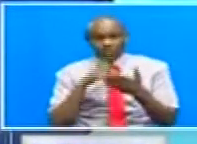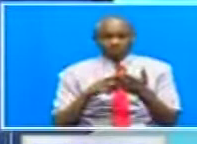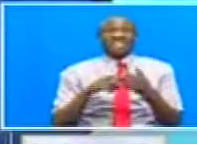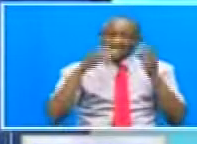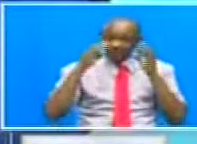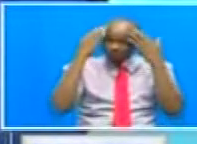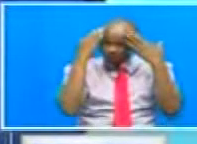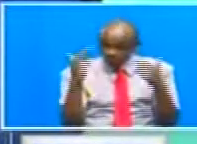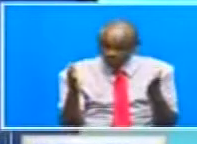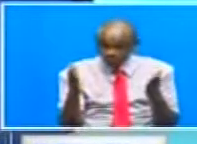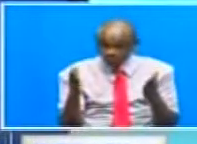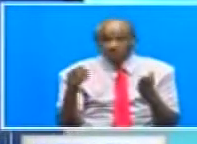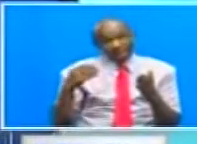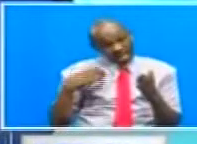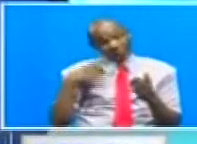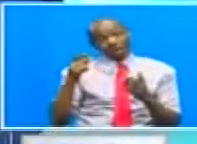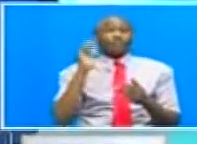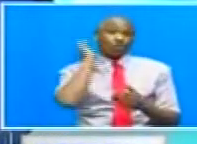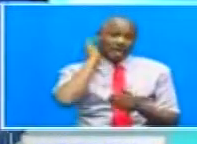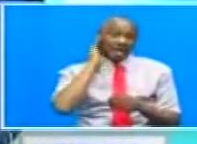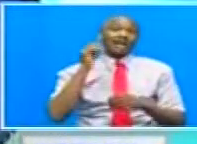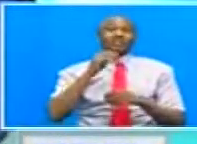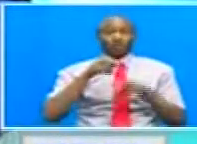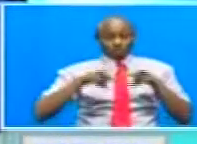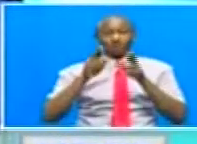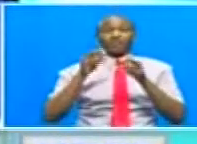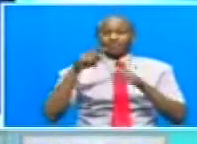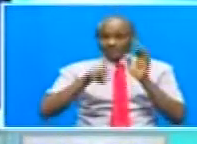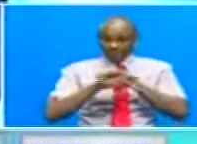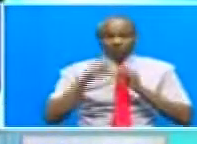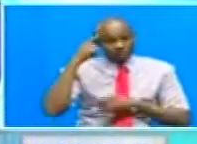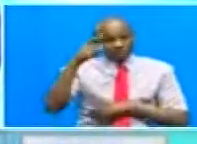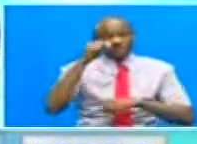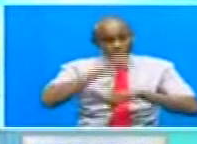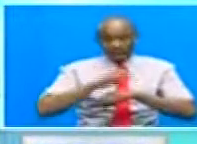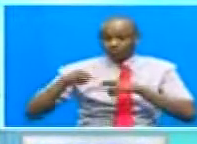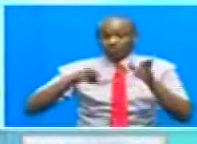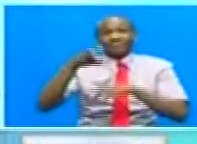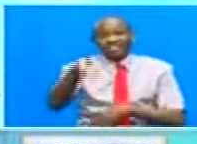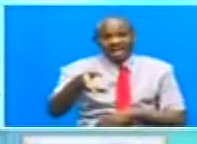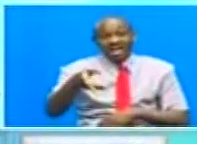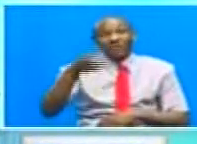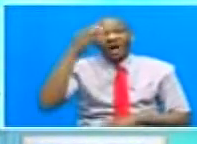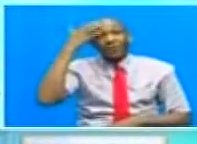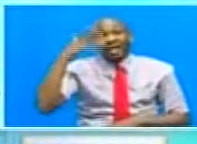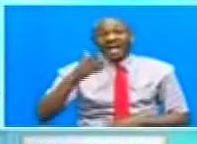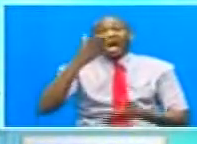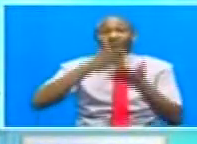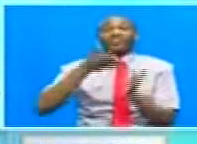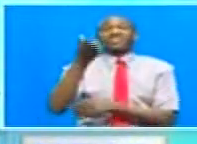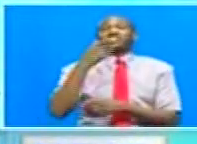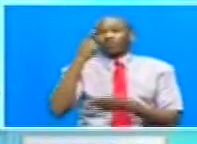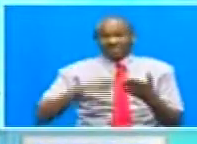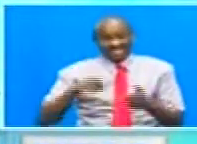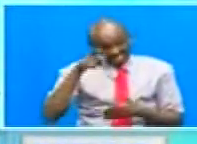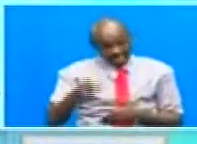don't know, there's also another school like Muranga Road Primary. Yeah. We thought when we were growing up, the school was up to the river, only to know, you know, halfway that